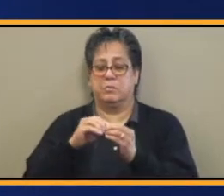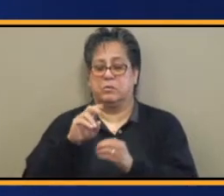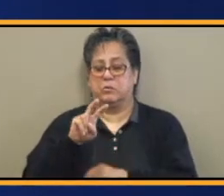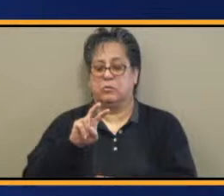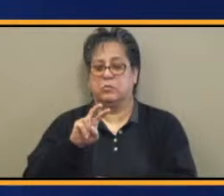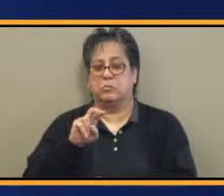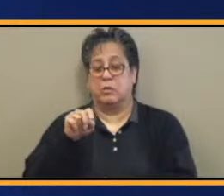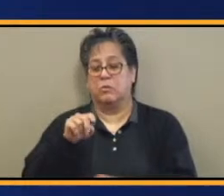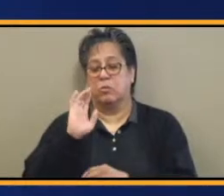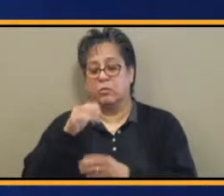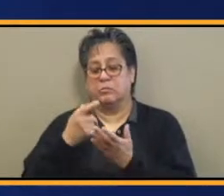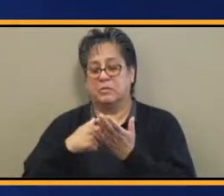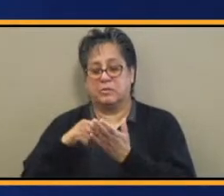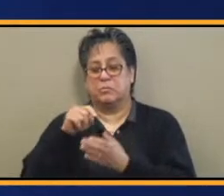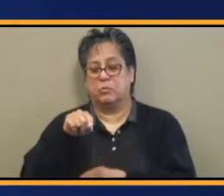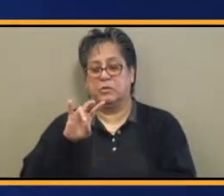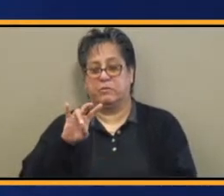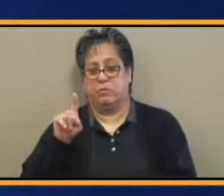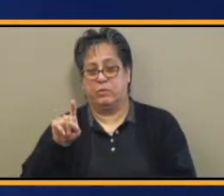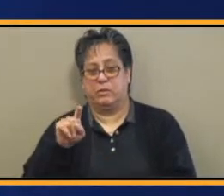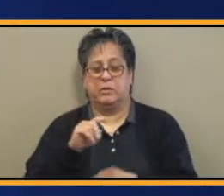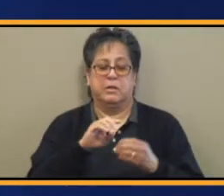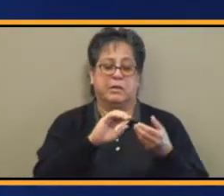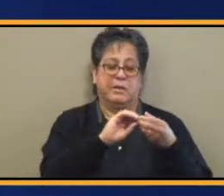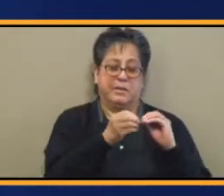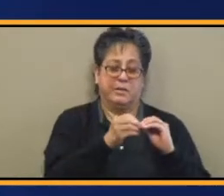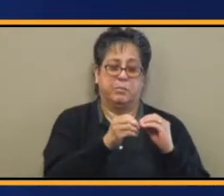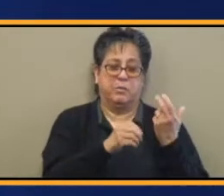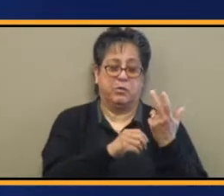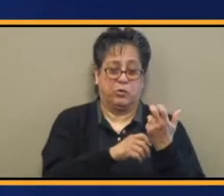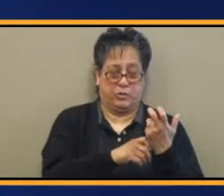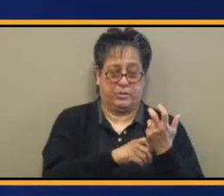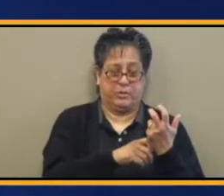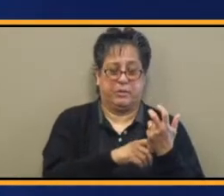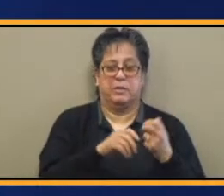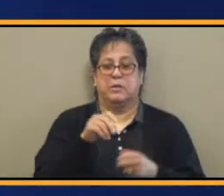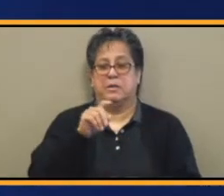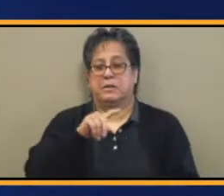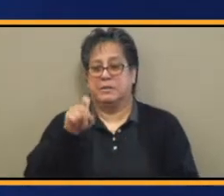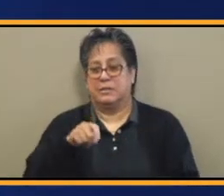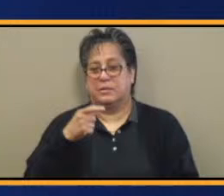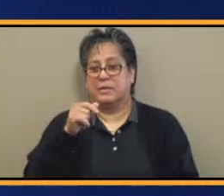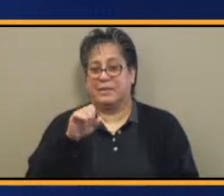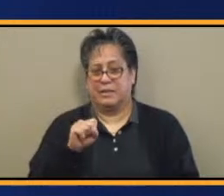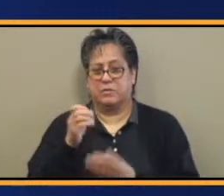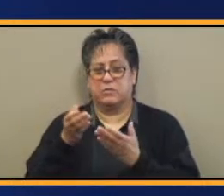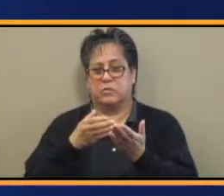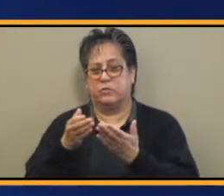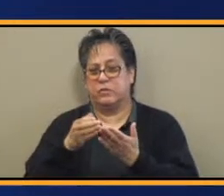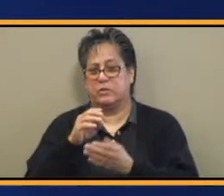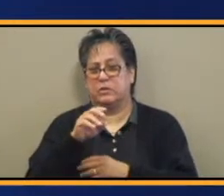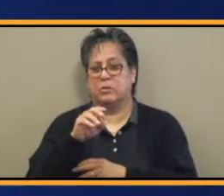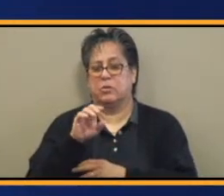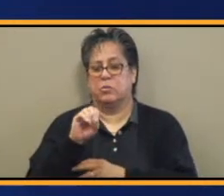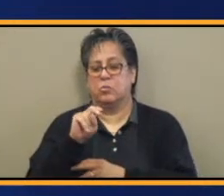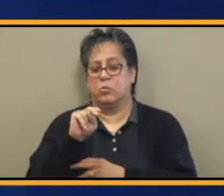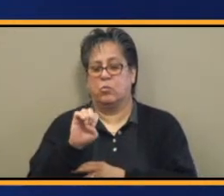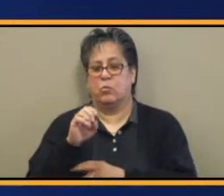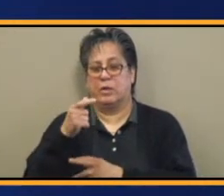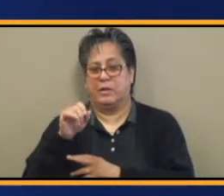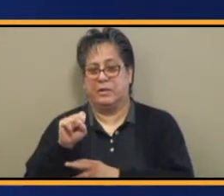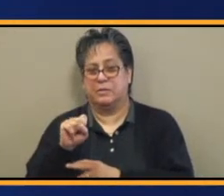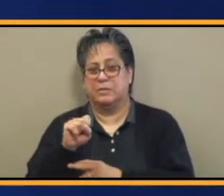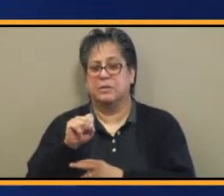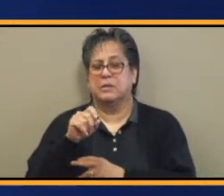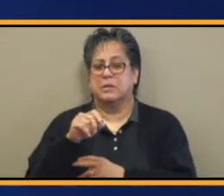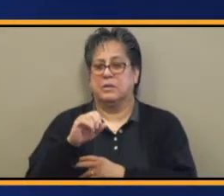under 551.071. Executive session item 13, Texas Gas Service Company, a division of One Gas Inc.'s test